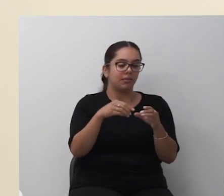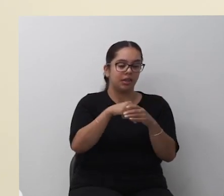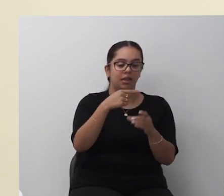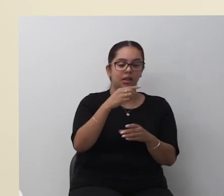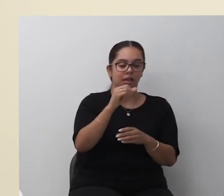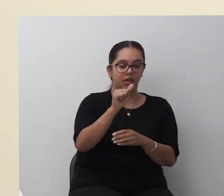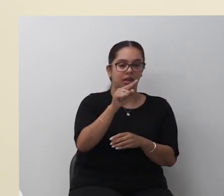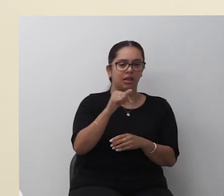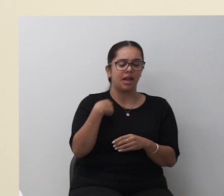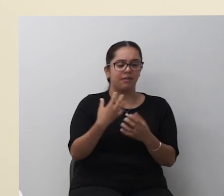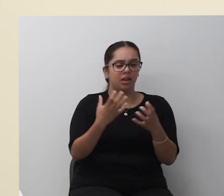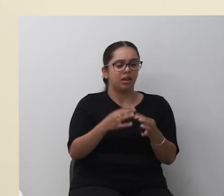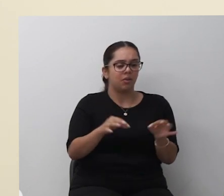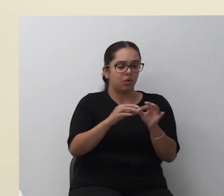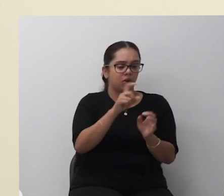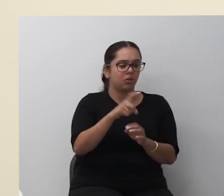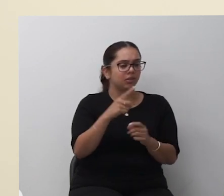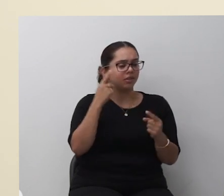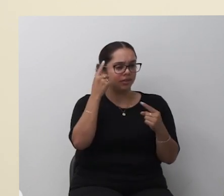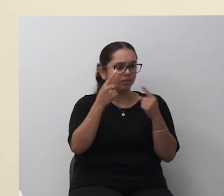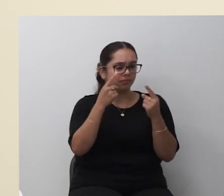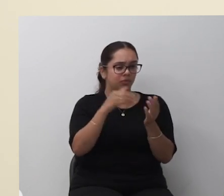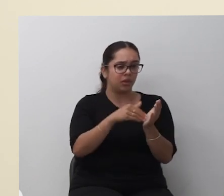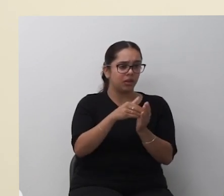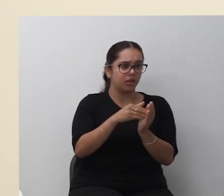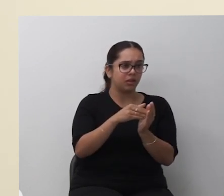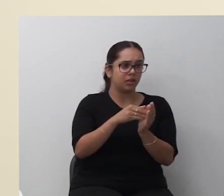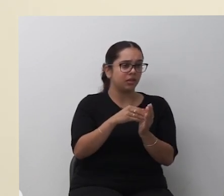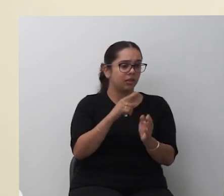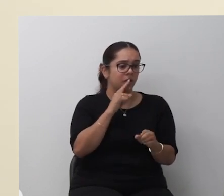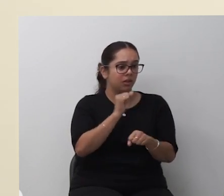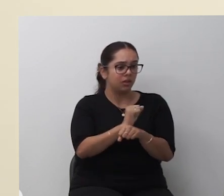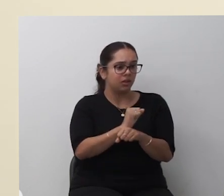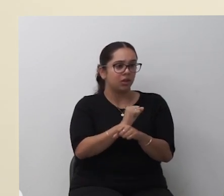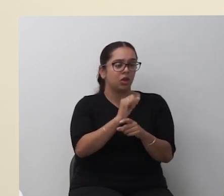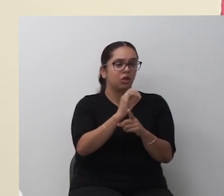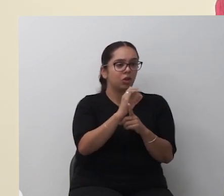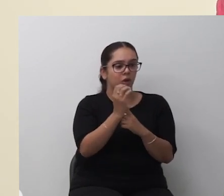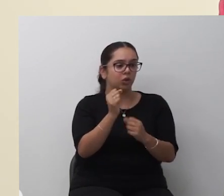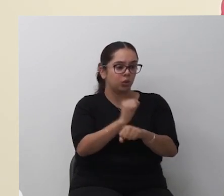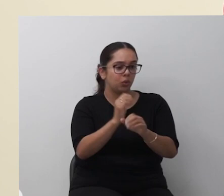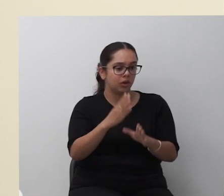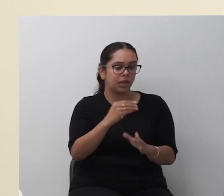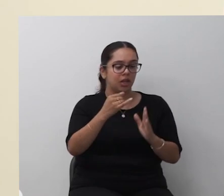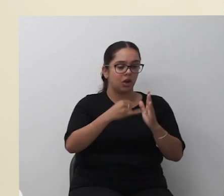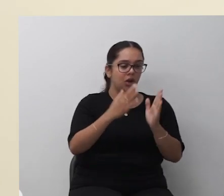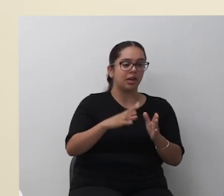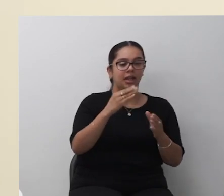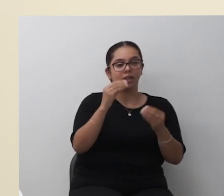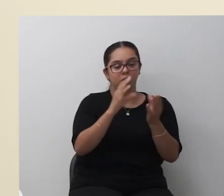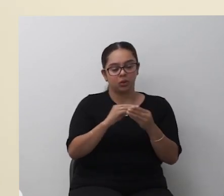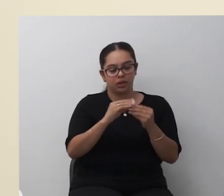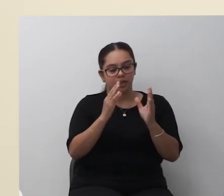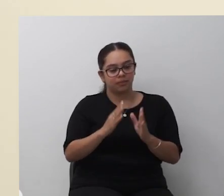important questions to consider. And oftentimes, as you say, it is actually the cultural workers and the artists and the